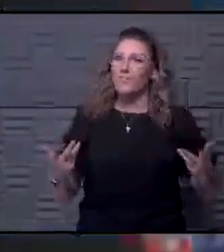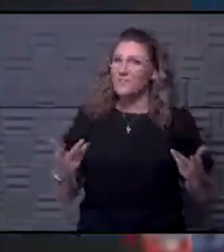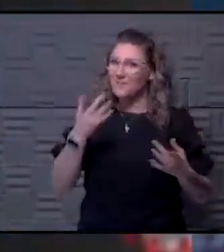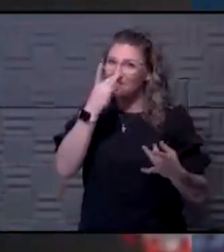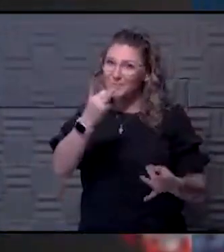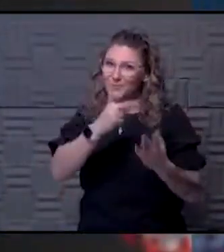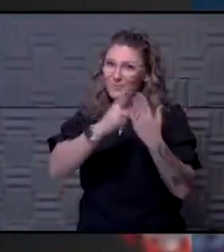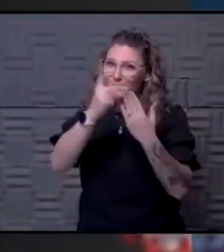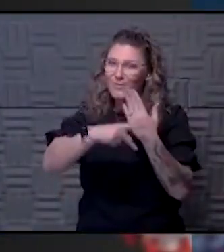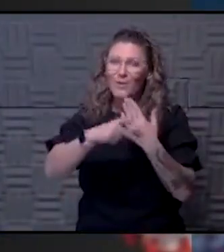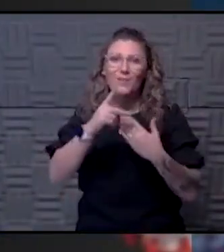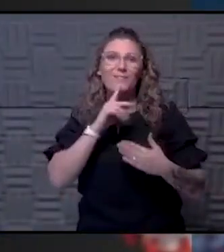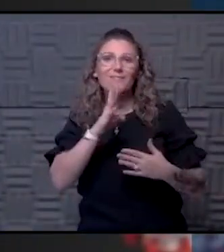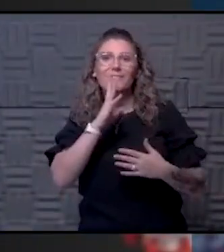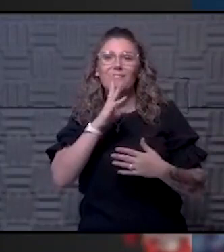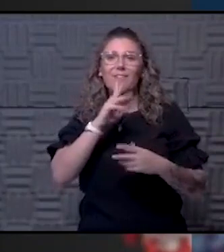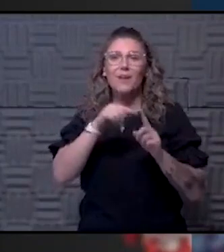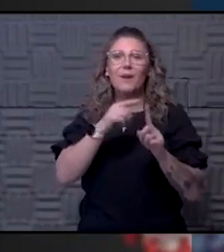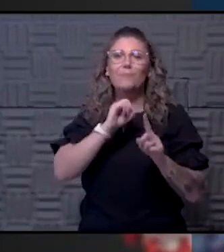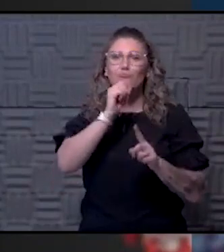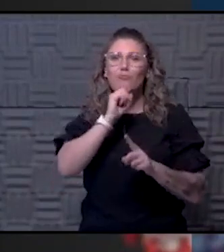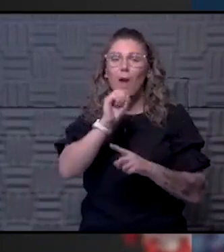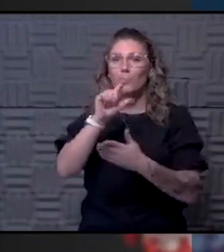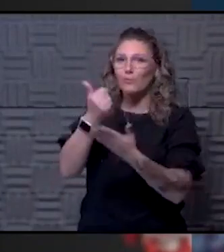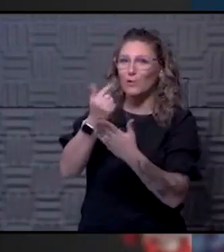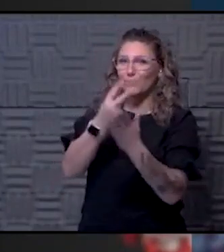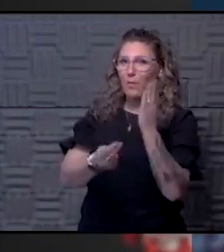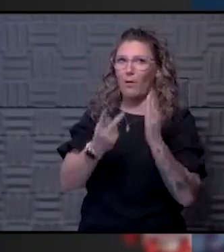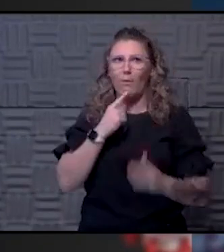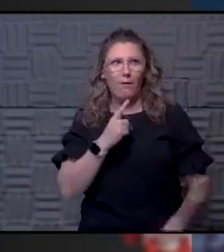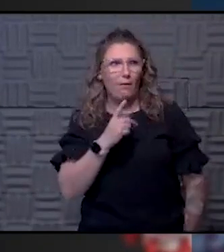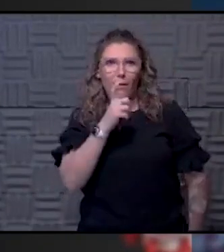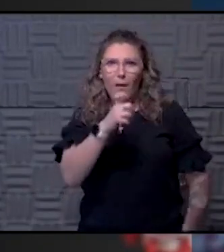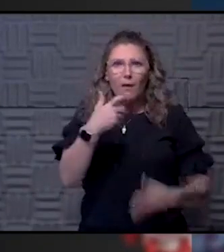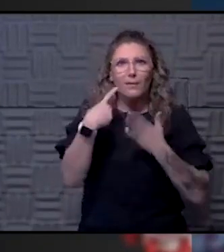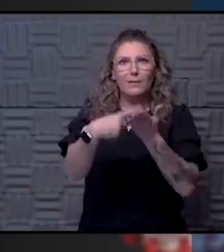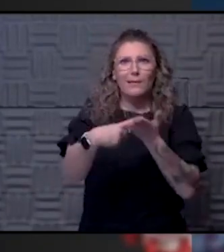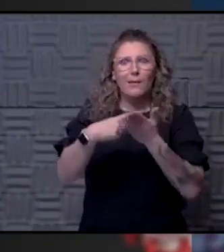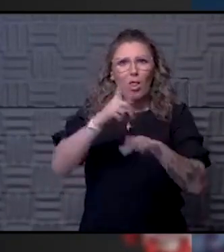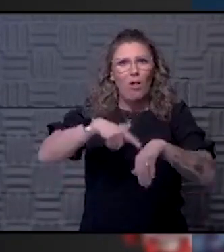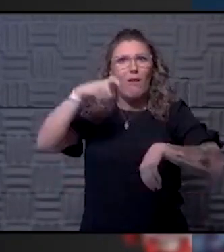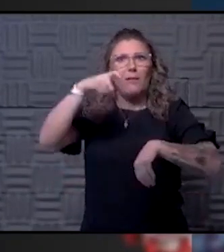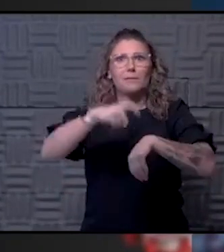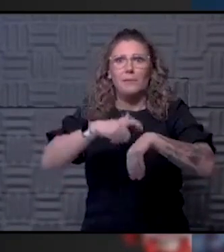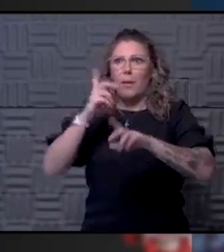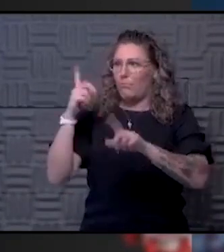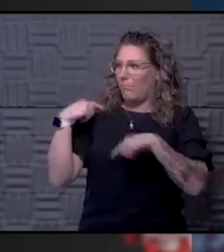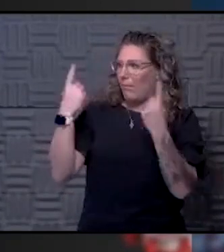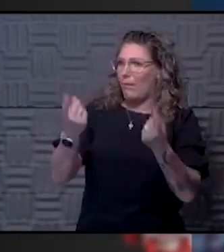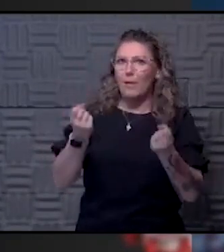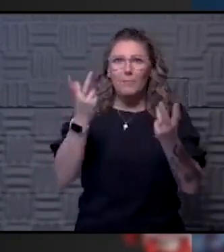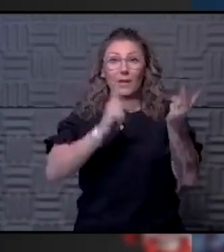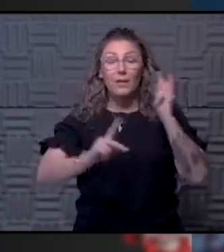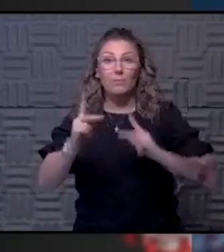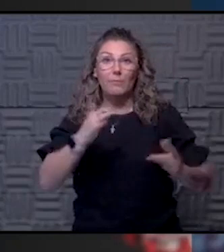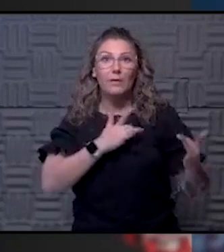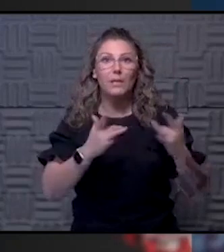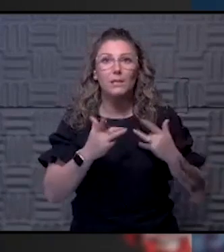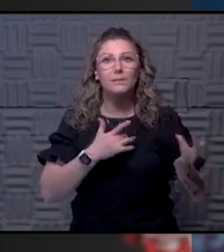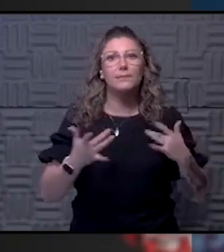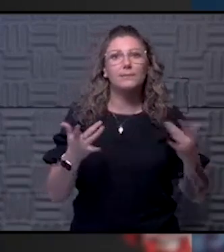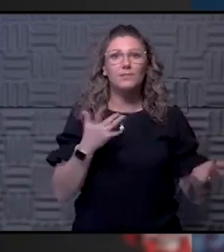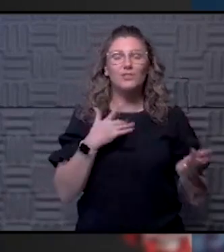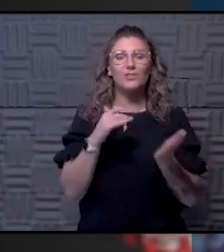interesting program. We're going to talk about prom and graduation. Now, I haven't had to have that discussion for a long time, but there are a lot of folks who are concerned about this. So